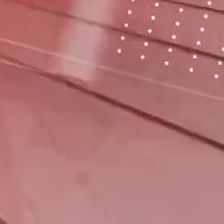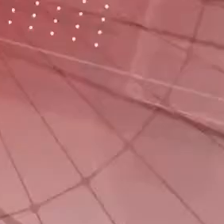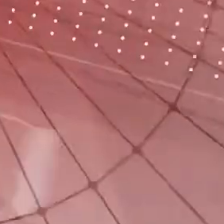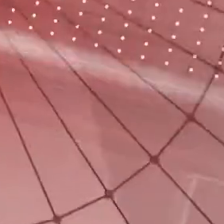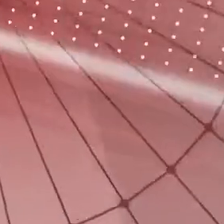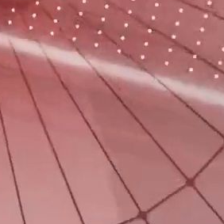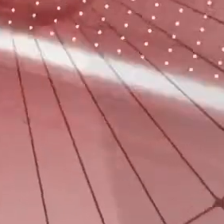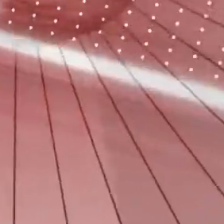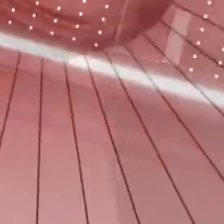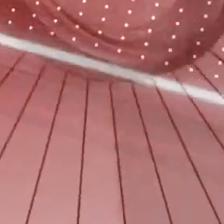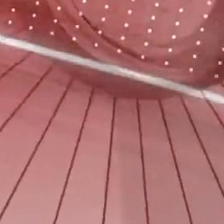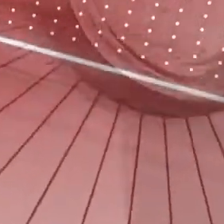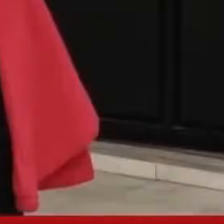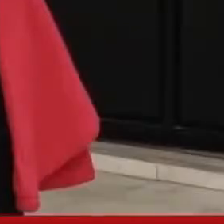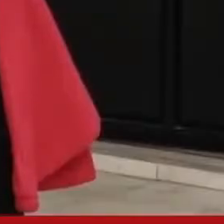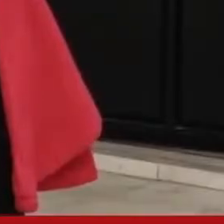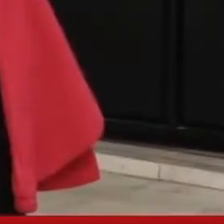claims.